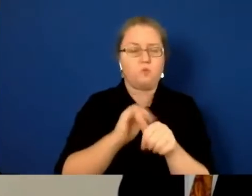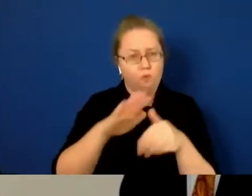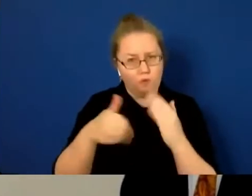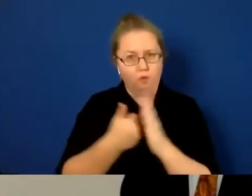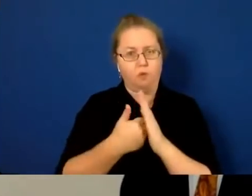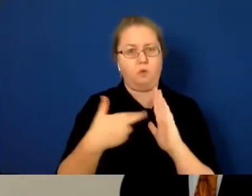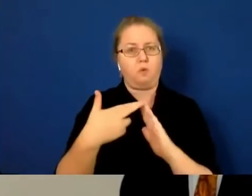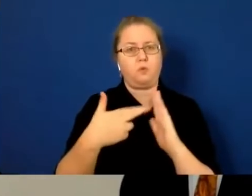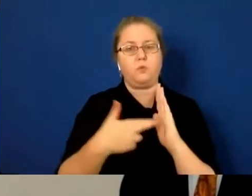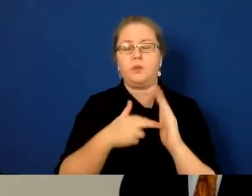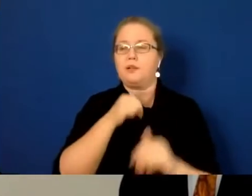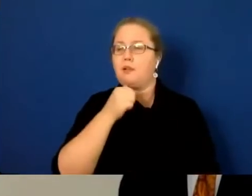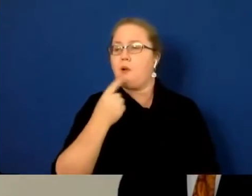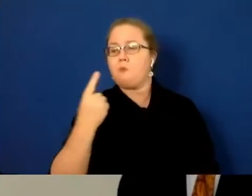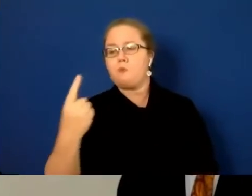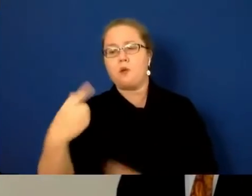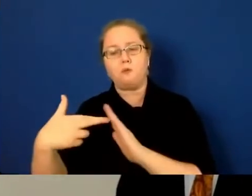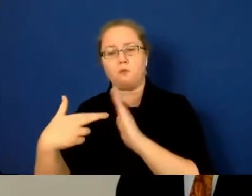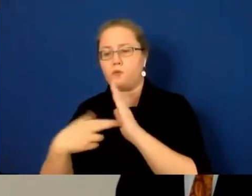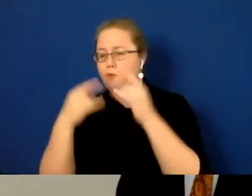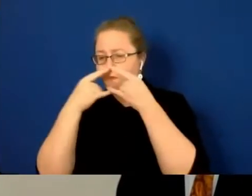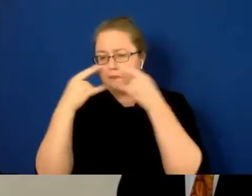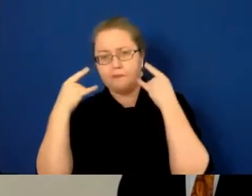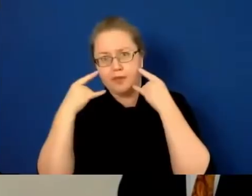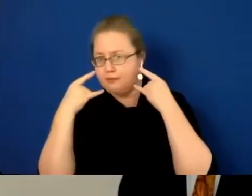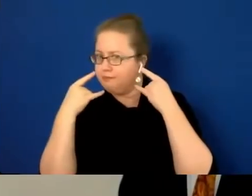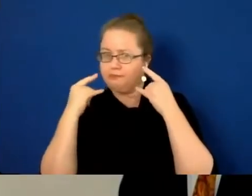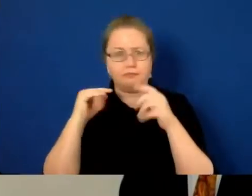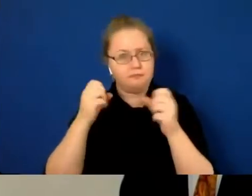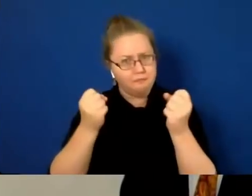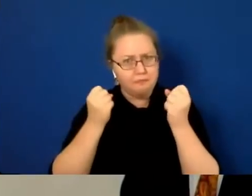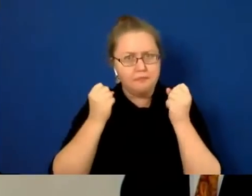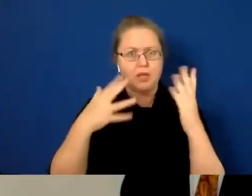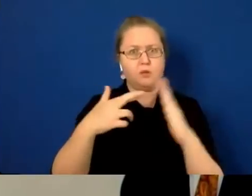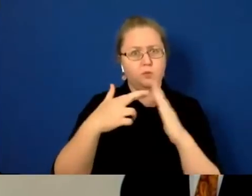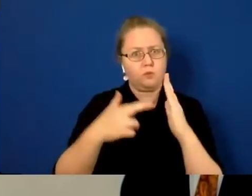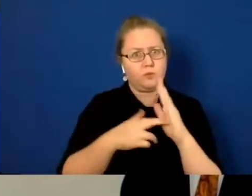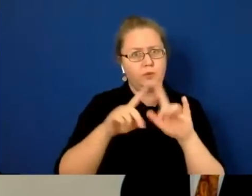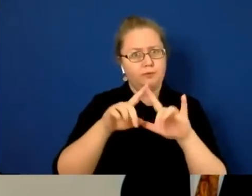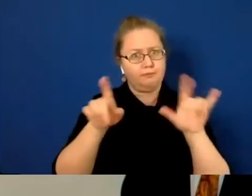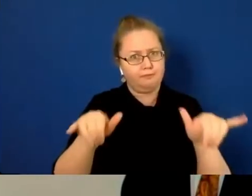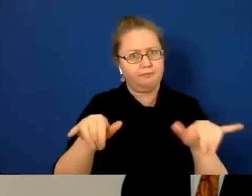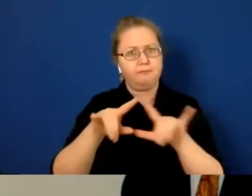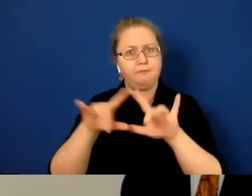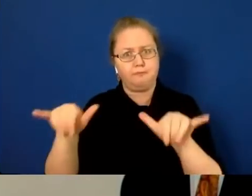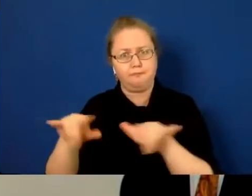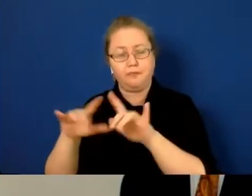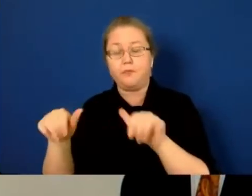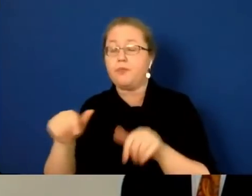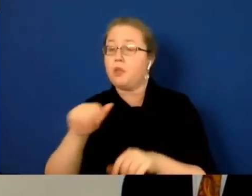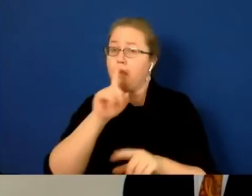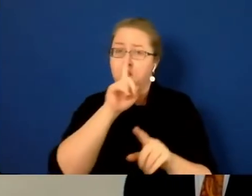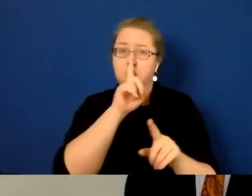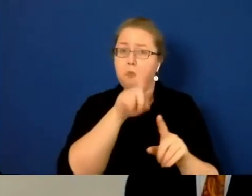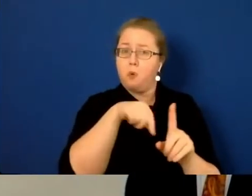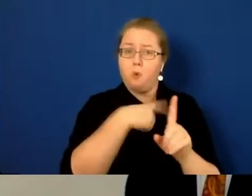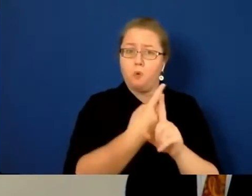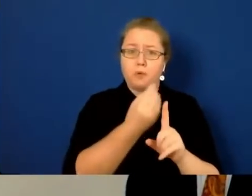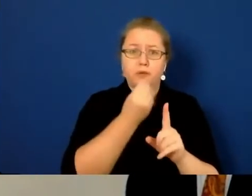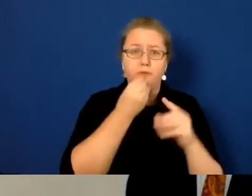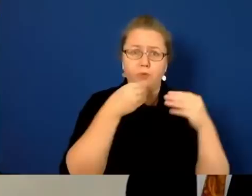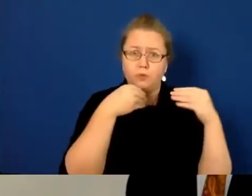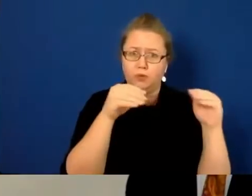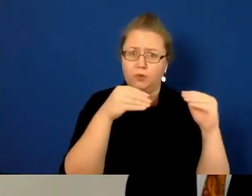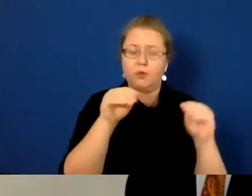we started in March and we all learned how to do, which was, you know, having one-way markers in the grocery store, reducing the number of